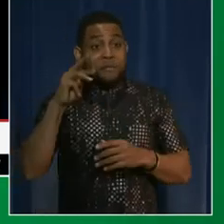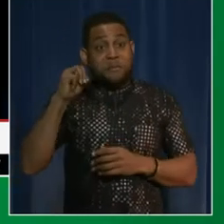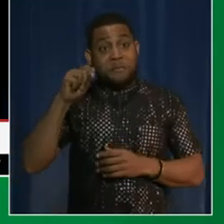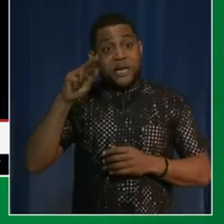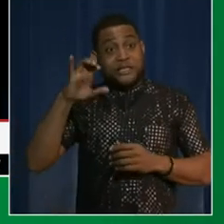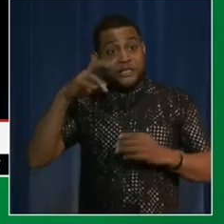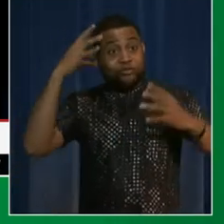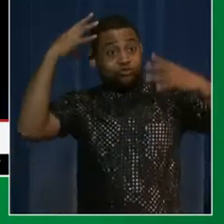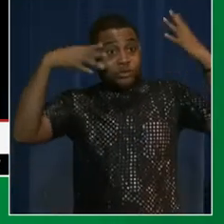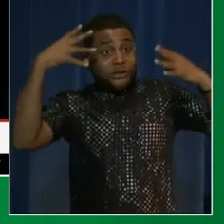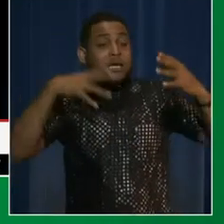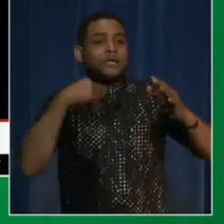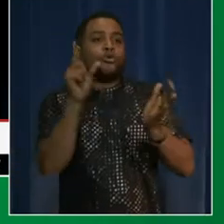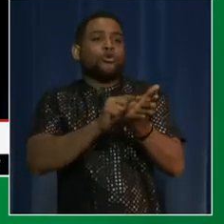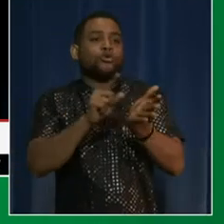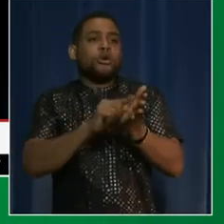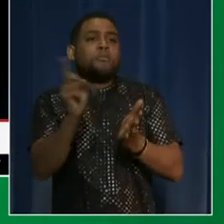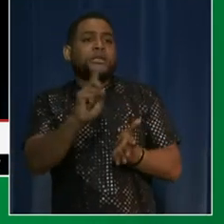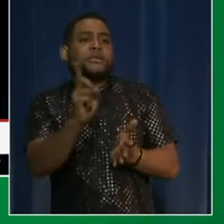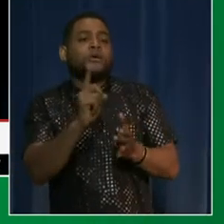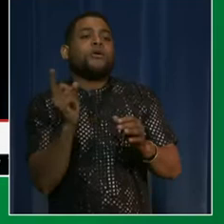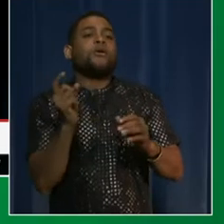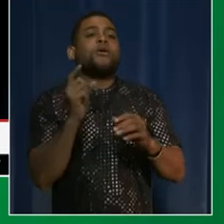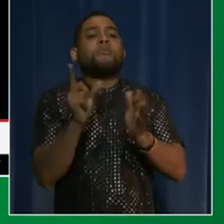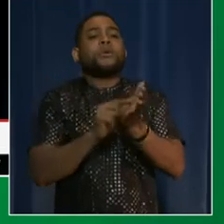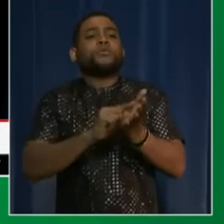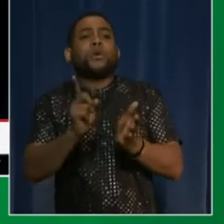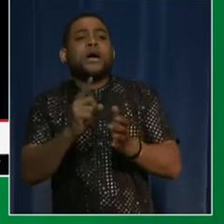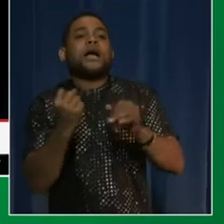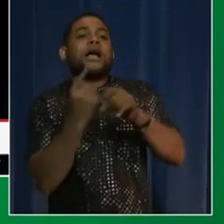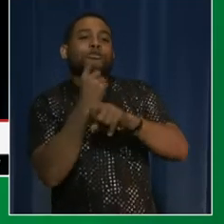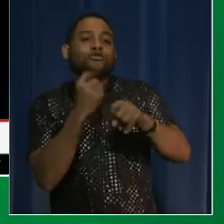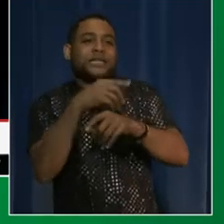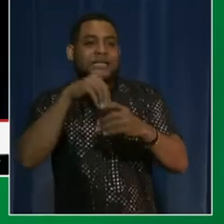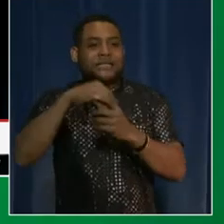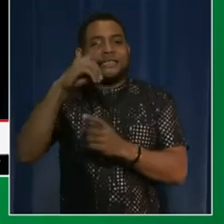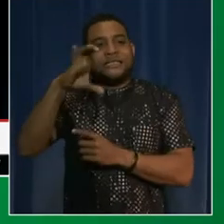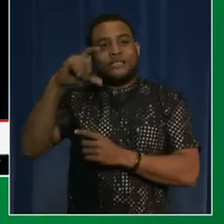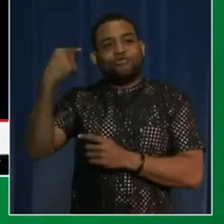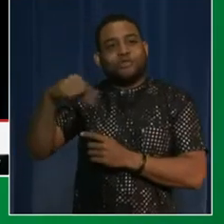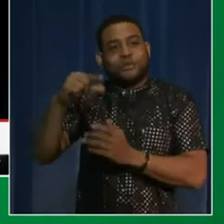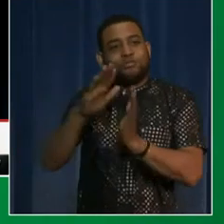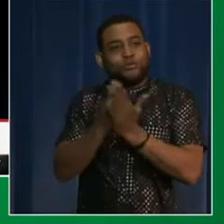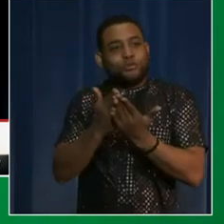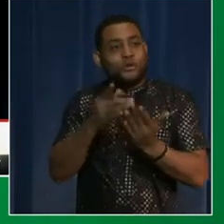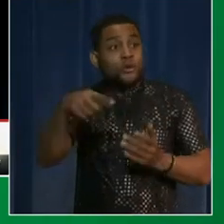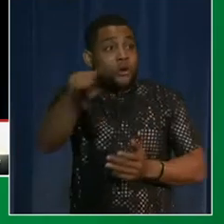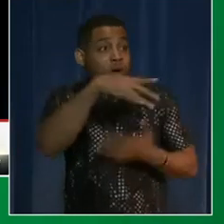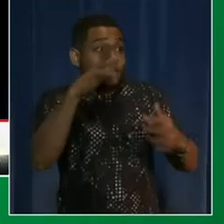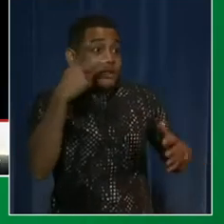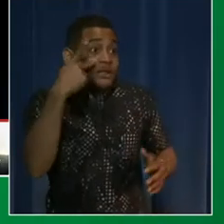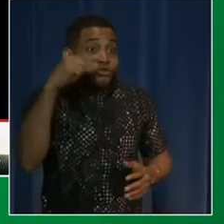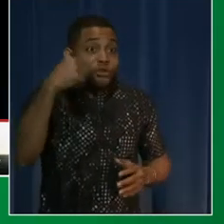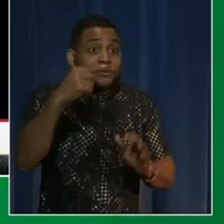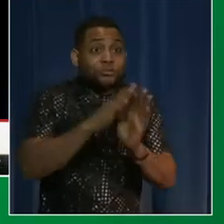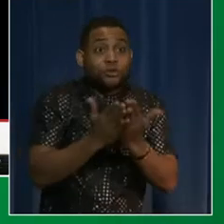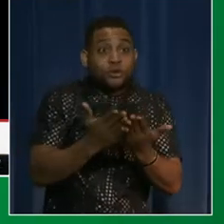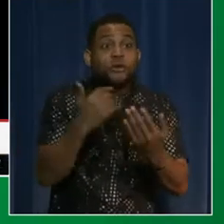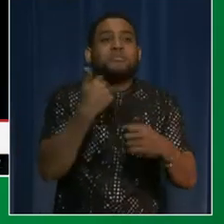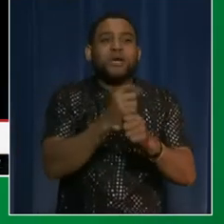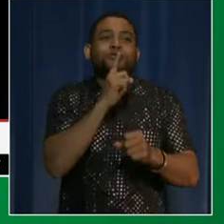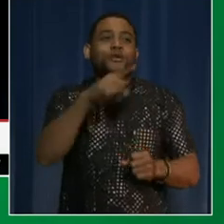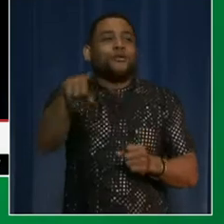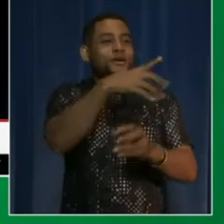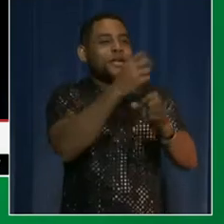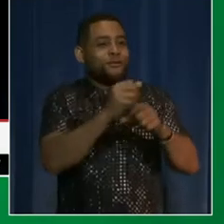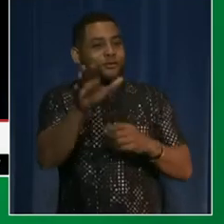print it annually in the district's Green Book. Has anybody seen the Green Book? Okay, make sure you get a copy of the